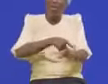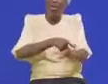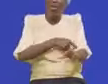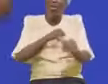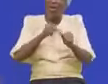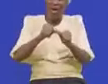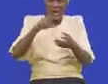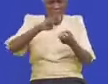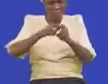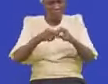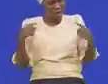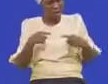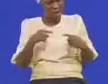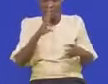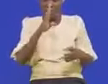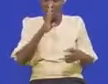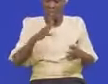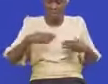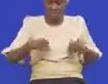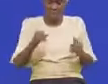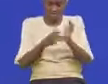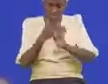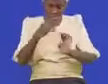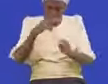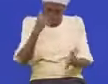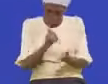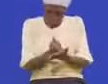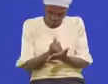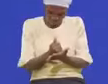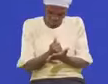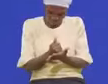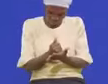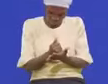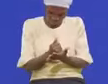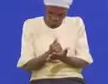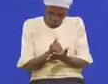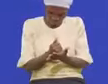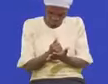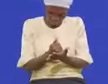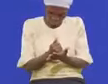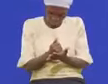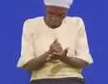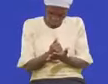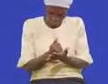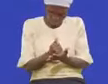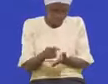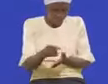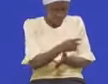E dolele ma eke le jo te po di. Vevese sema eke le jo te po di ya. Me degbe. Boto yoyo.